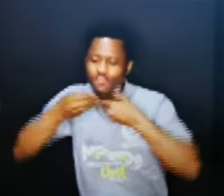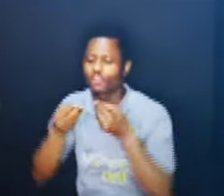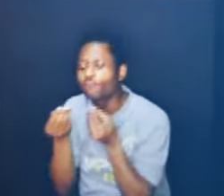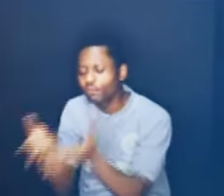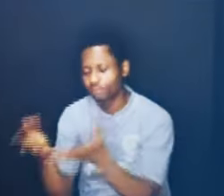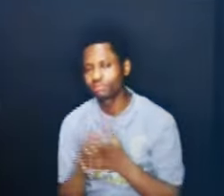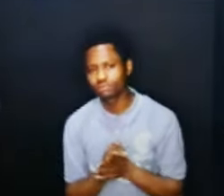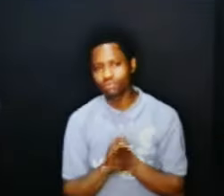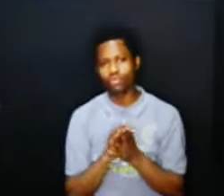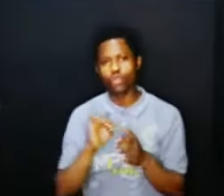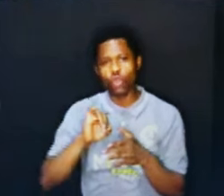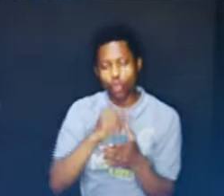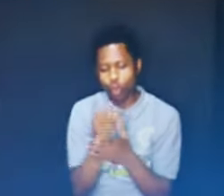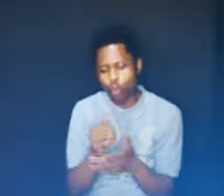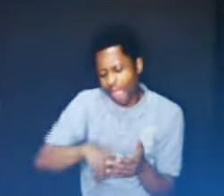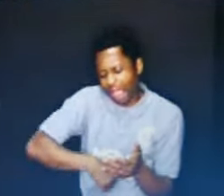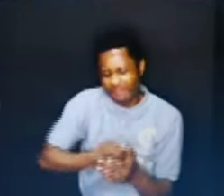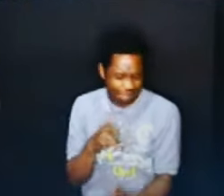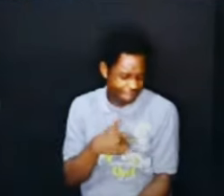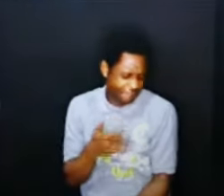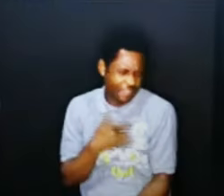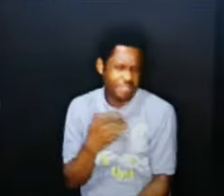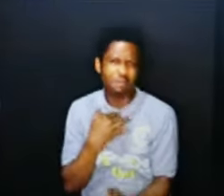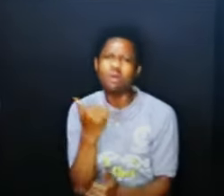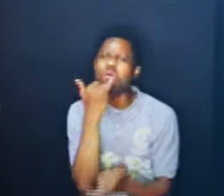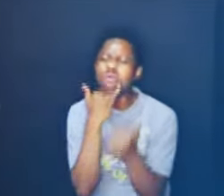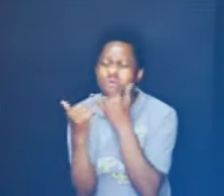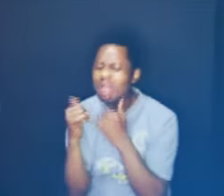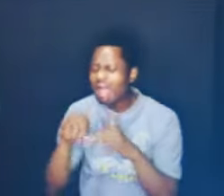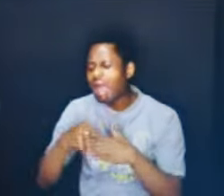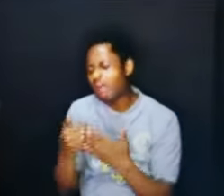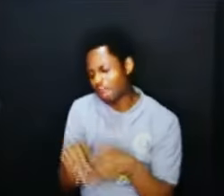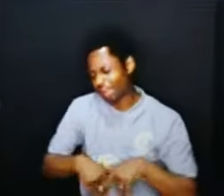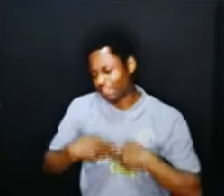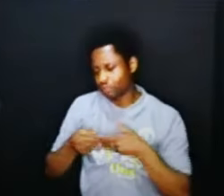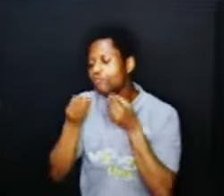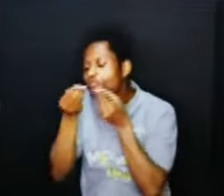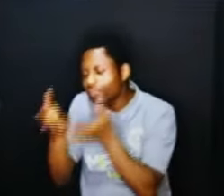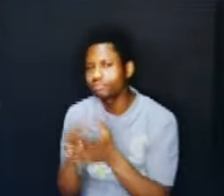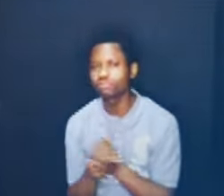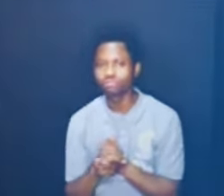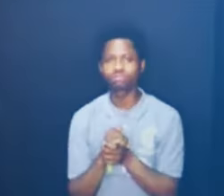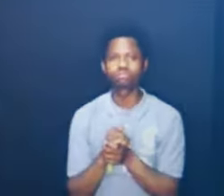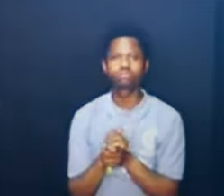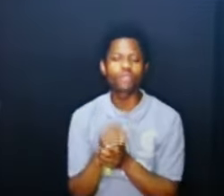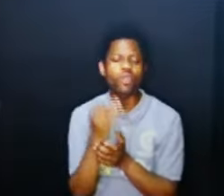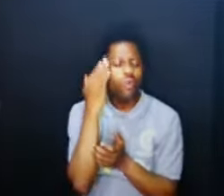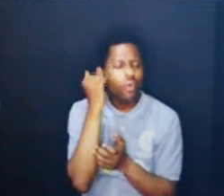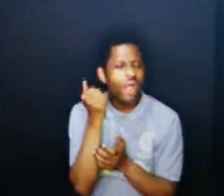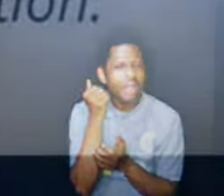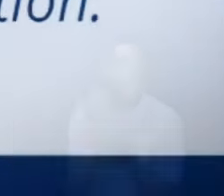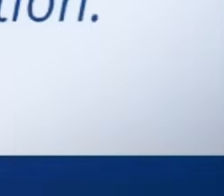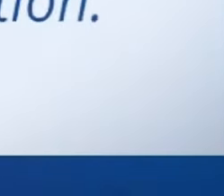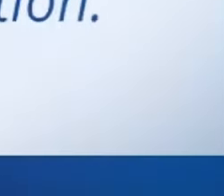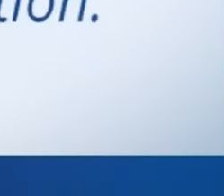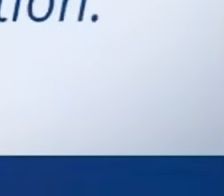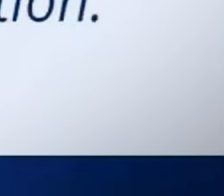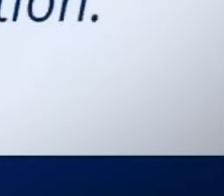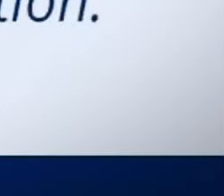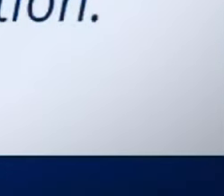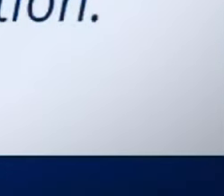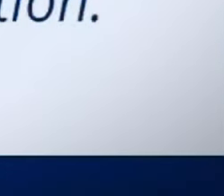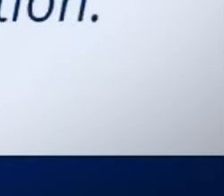you feel about an offense. With the intention of making peace and